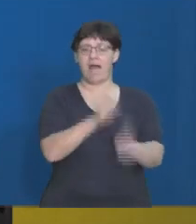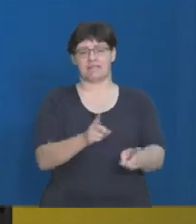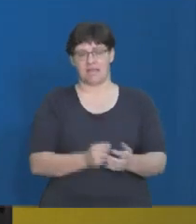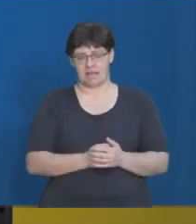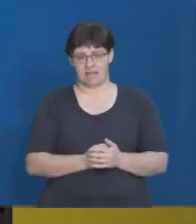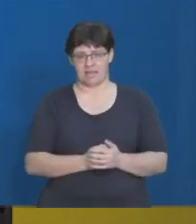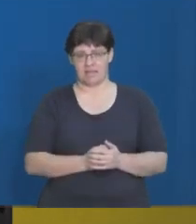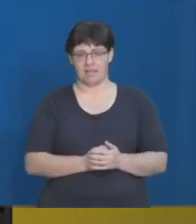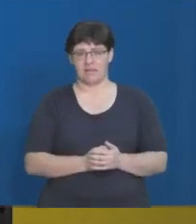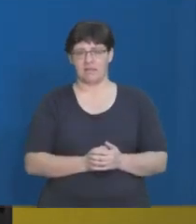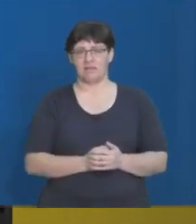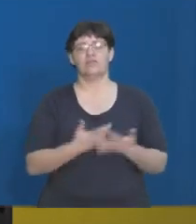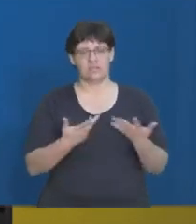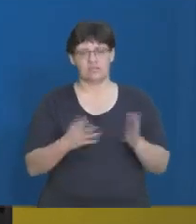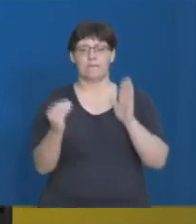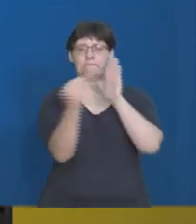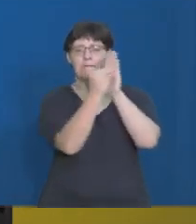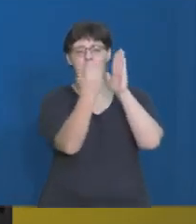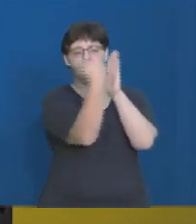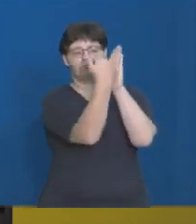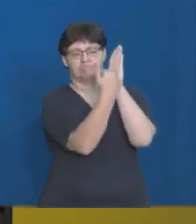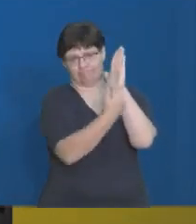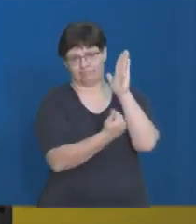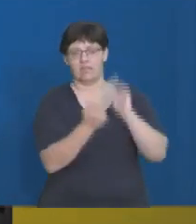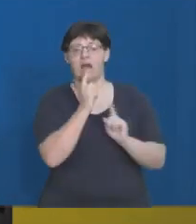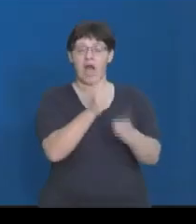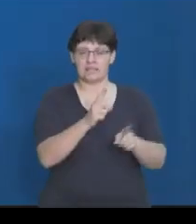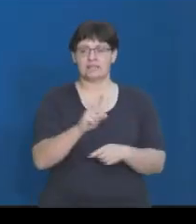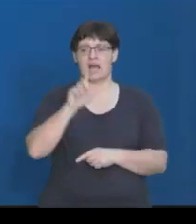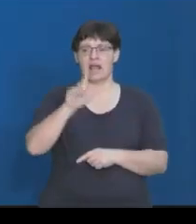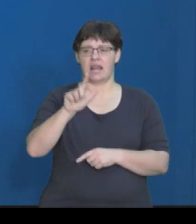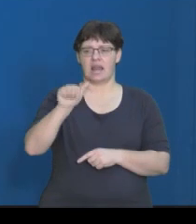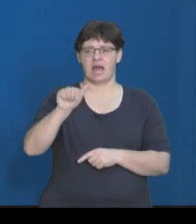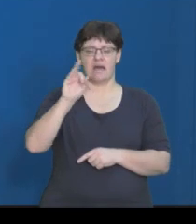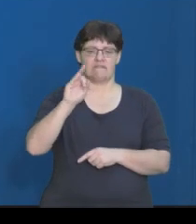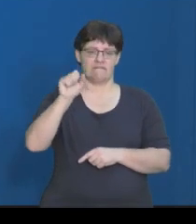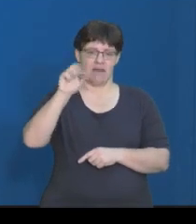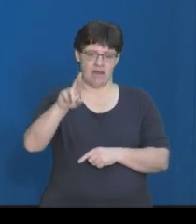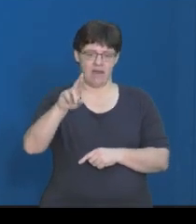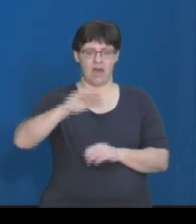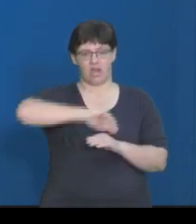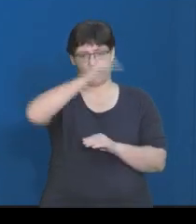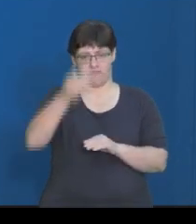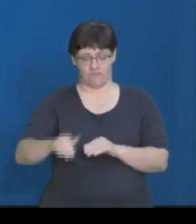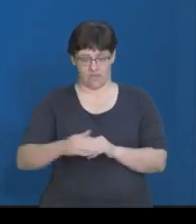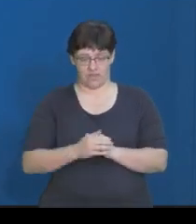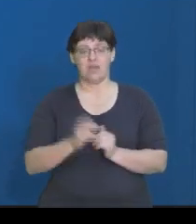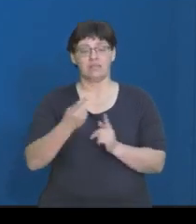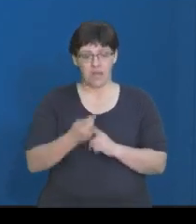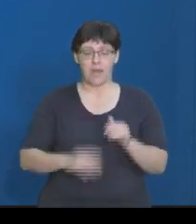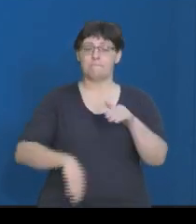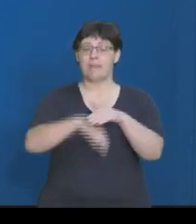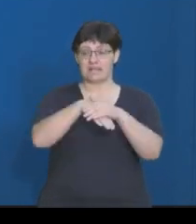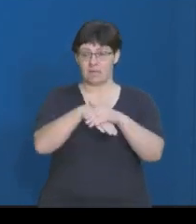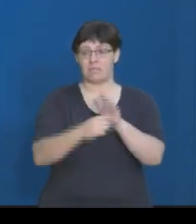boys and girls, just merely list. Right, so the answer to that is Laffer curve, and the maximum you can get